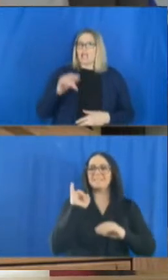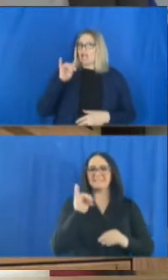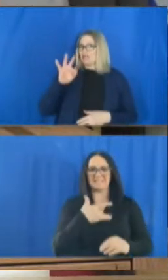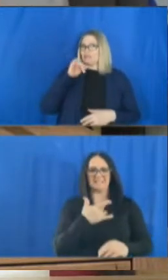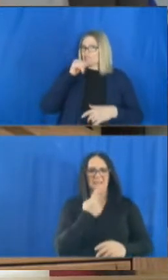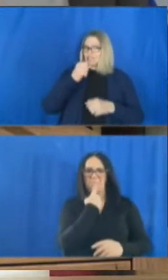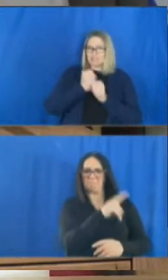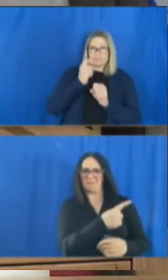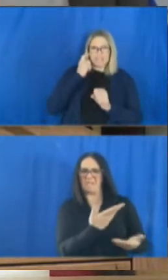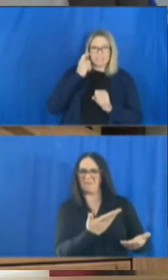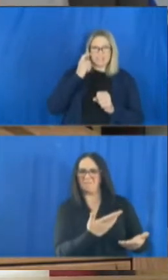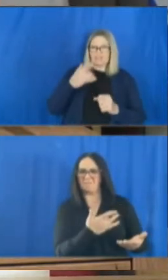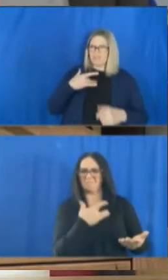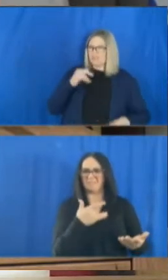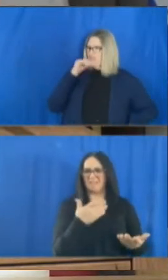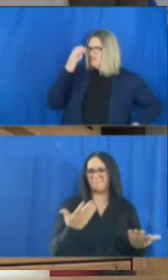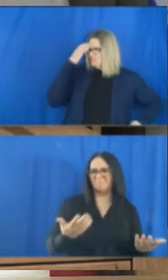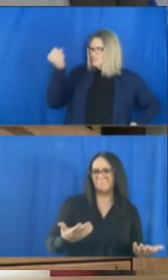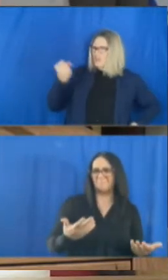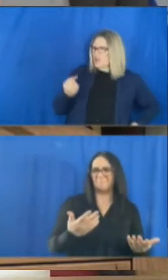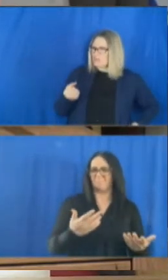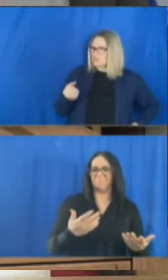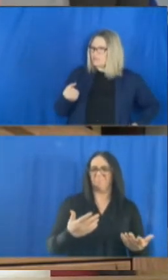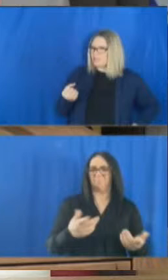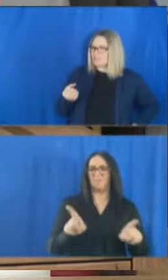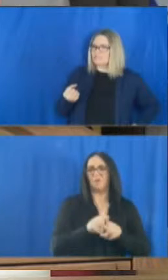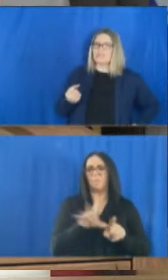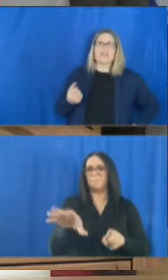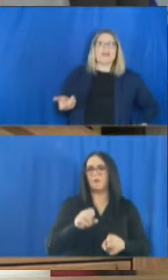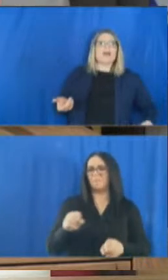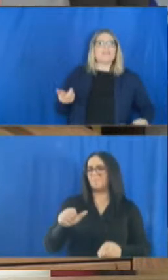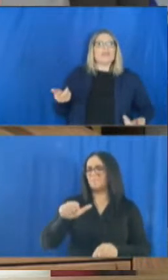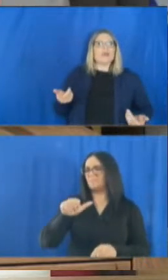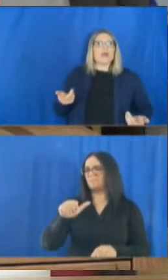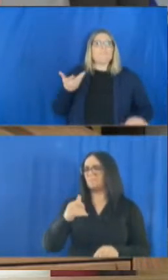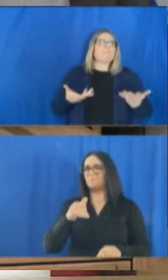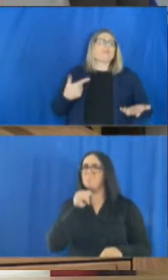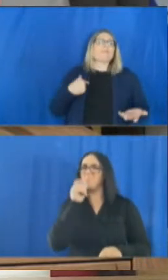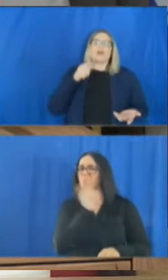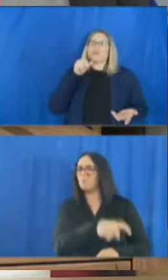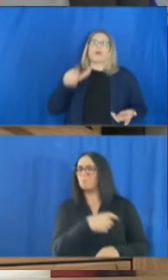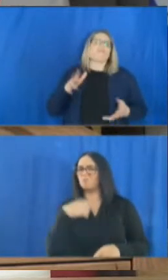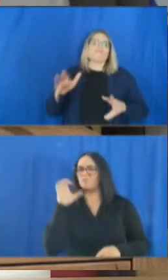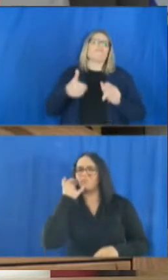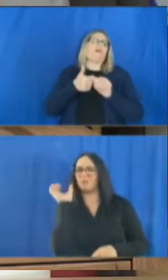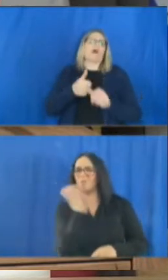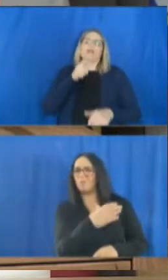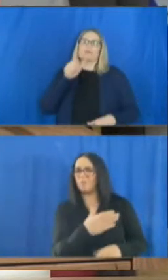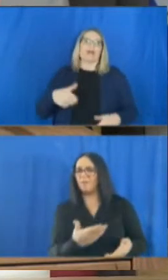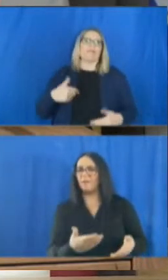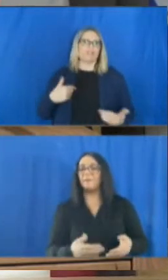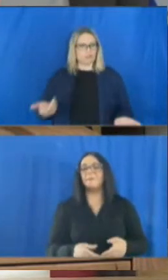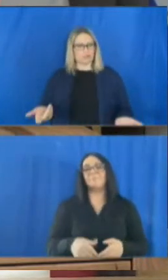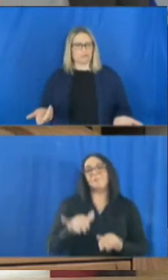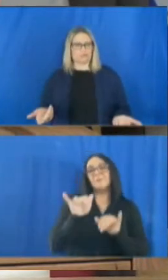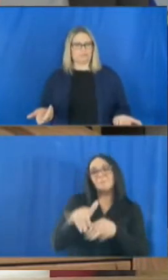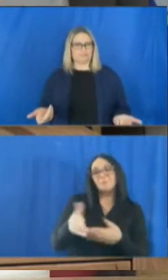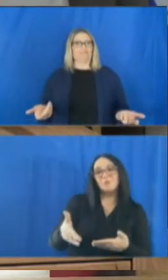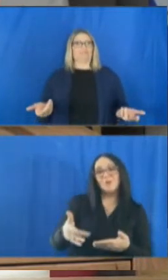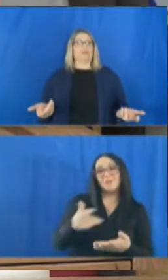that we're trying to balance. Thank you. Laura Brown with CTV. Hi there. I'm wondering